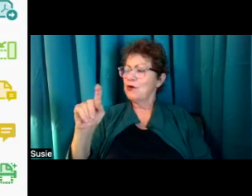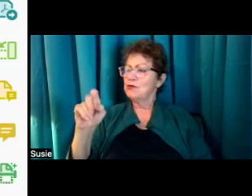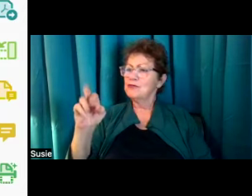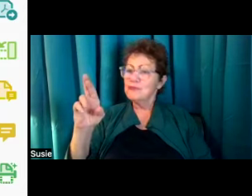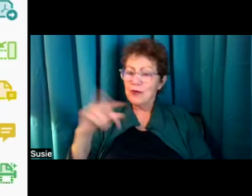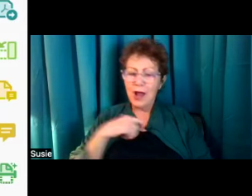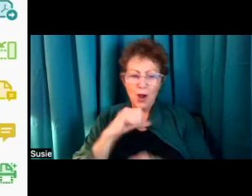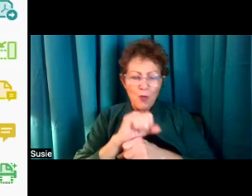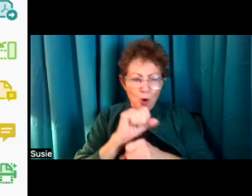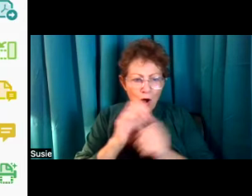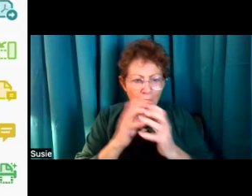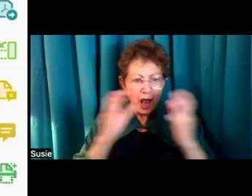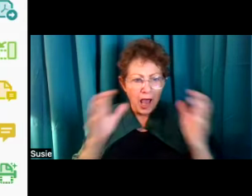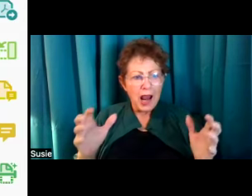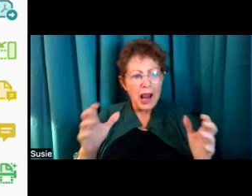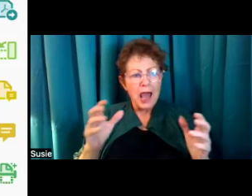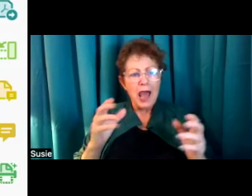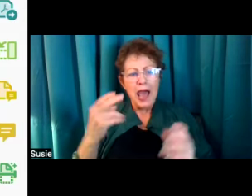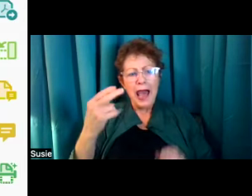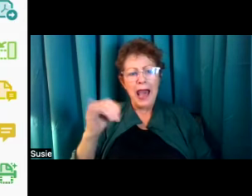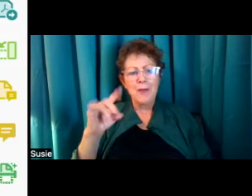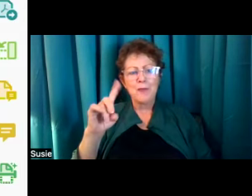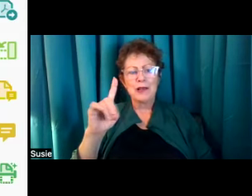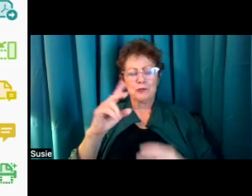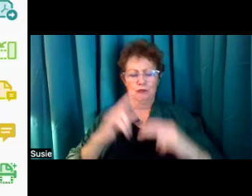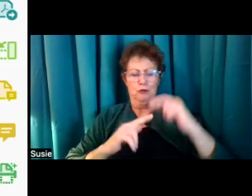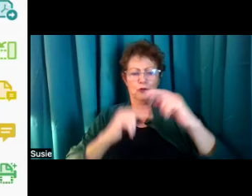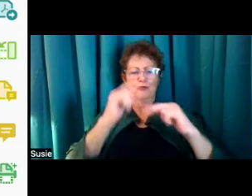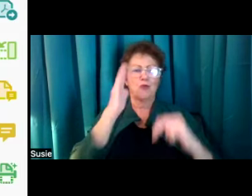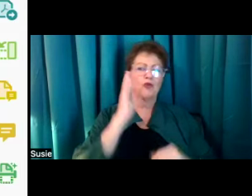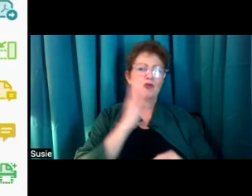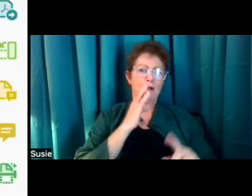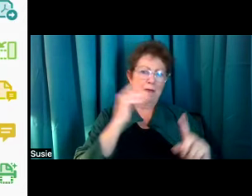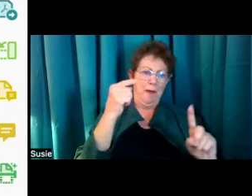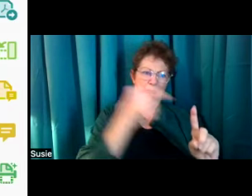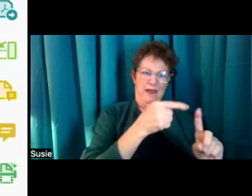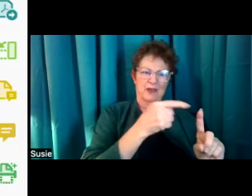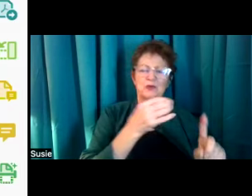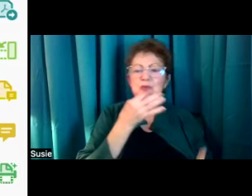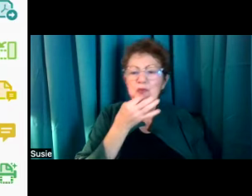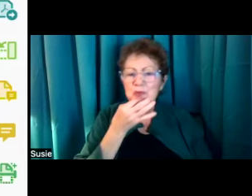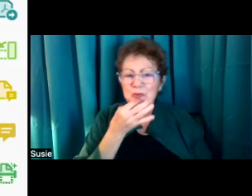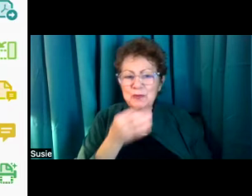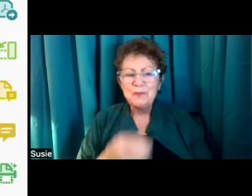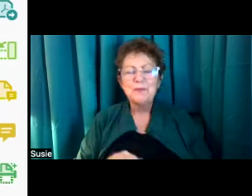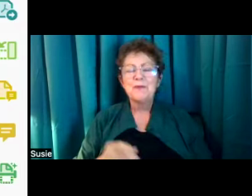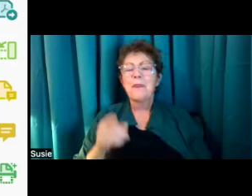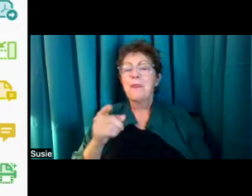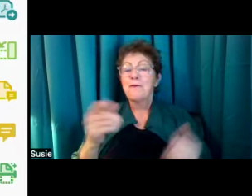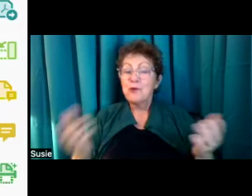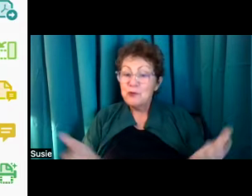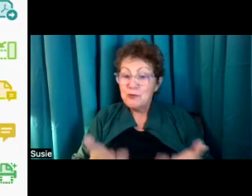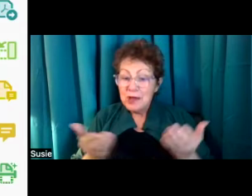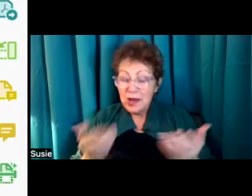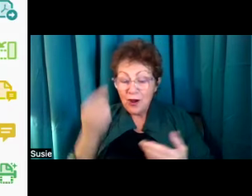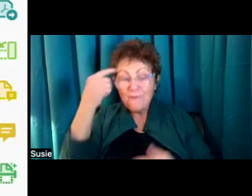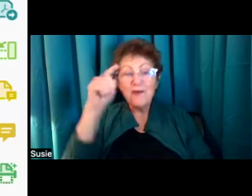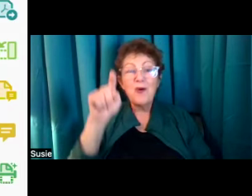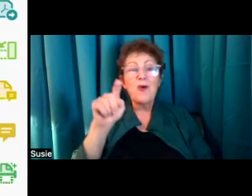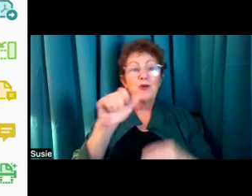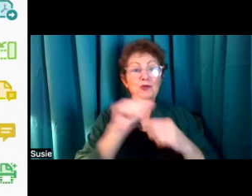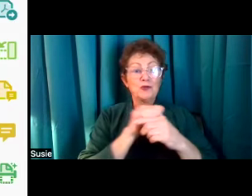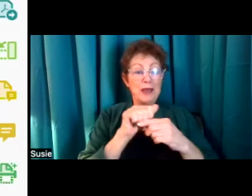a bit with hybrid structures, which we'll talk about in a second, what that is. But if you're in here for a